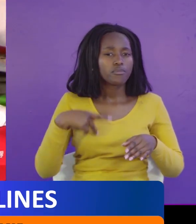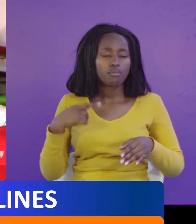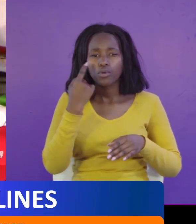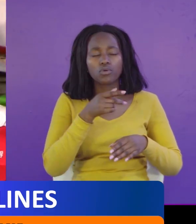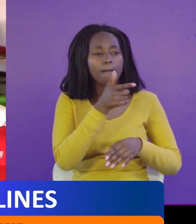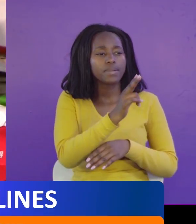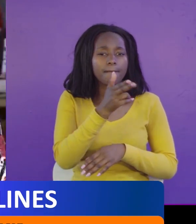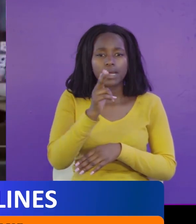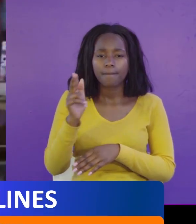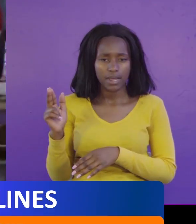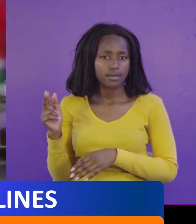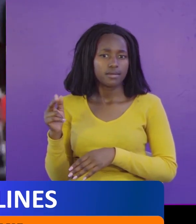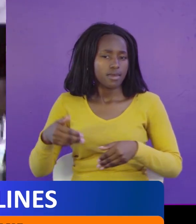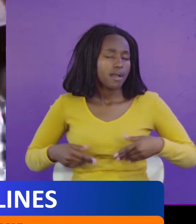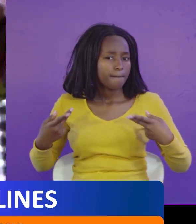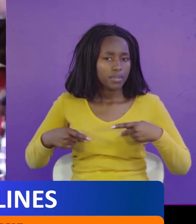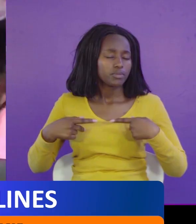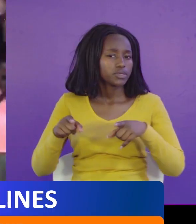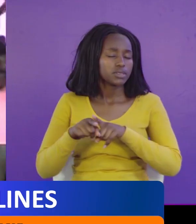who shoot us?